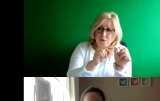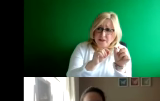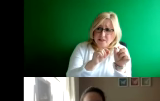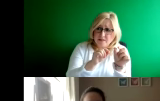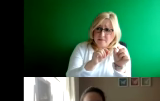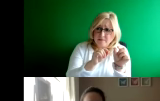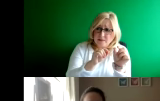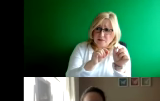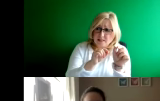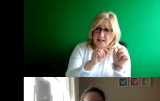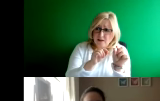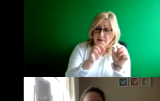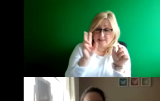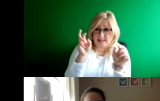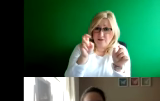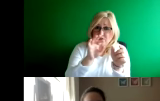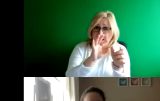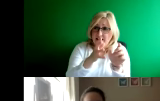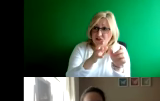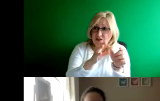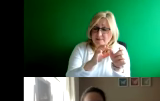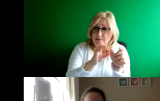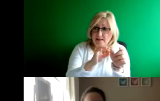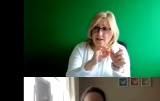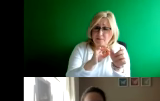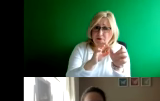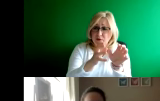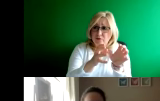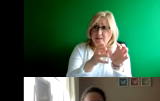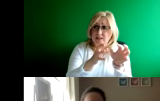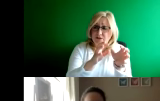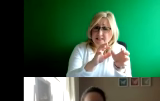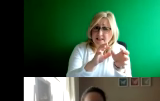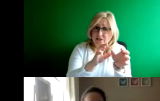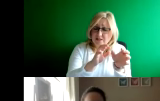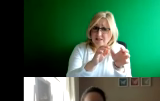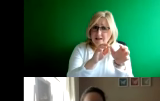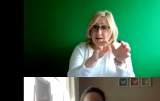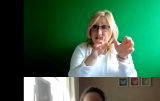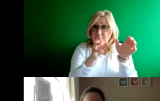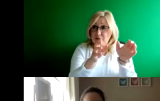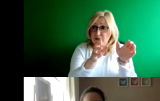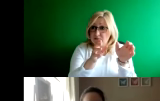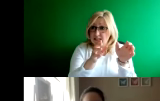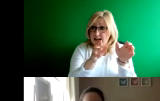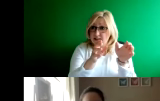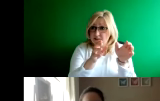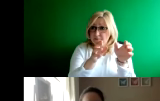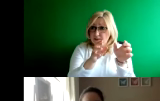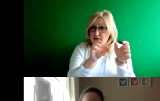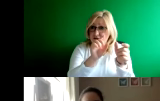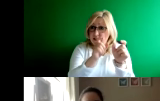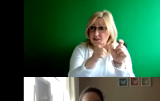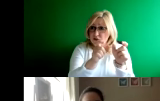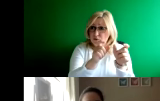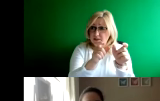build a word? So the sounds or the hand shapes that make that up, the movements, the orientations, to how do you put them together?